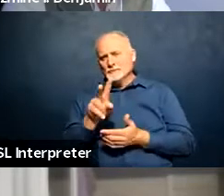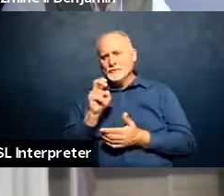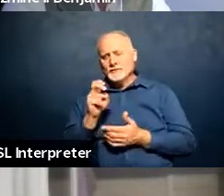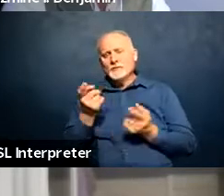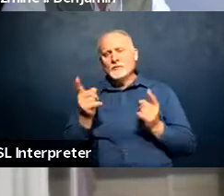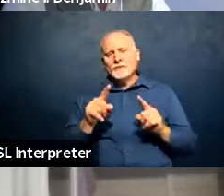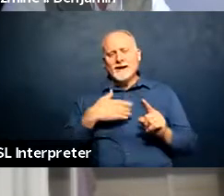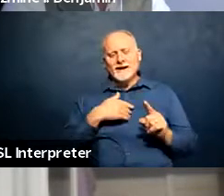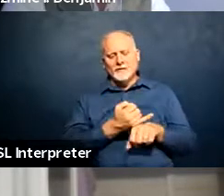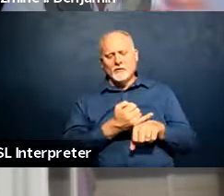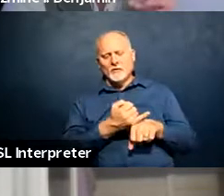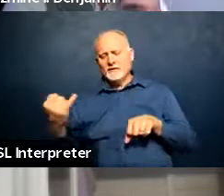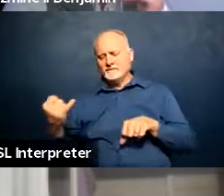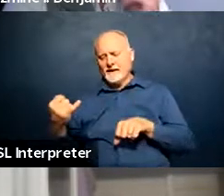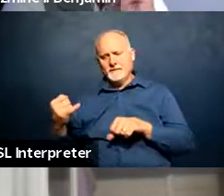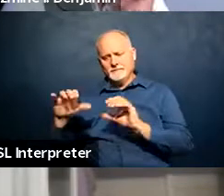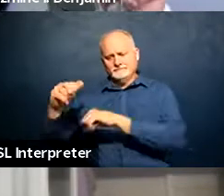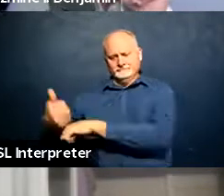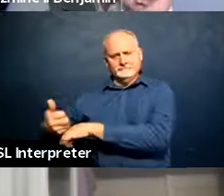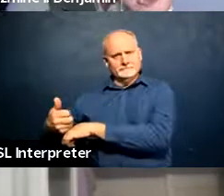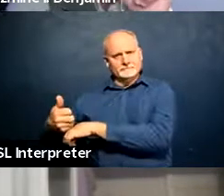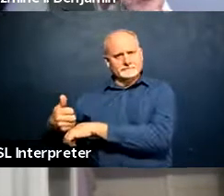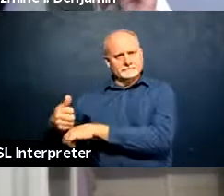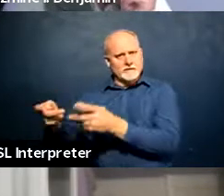an off-campus site for our community as we